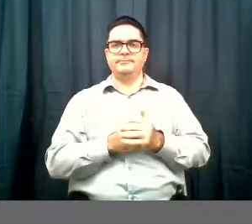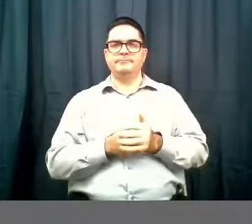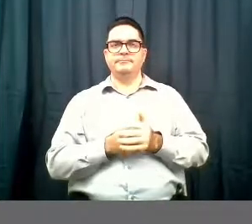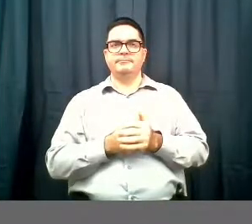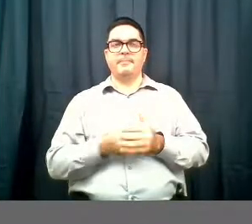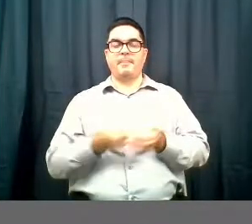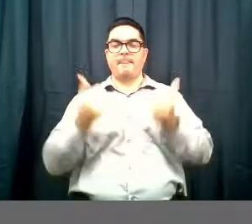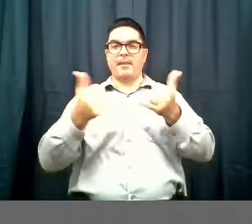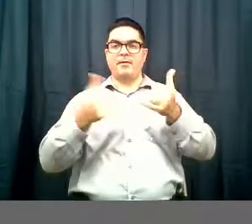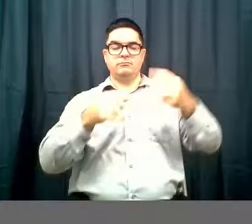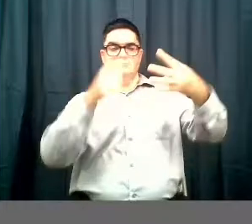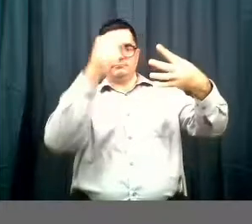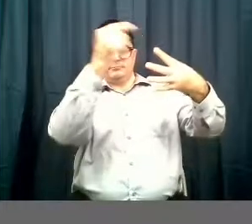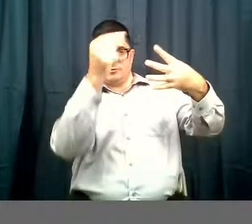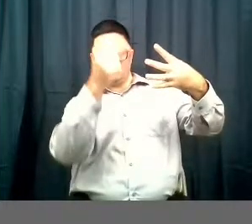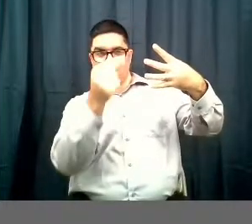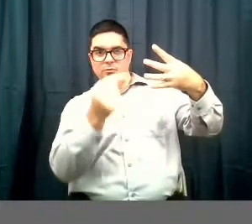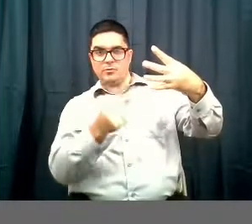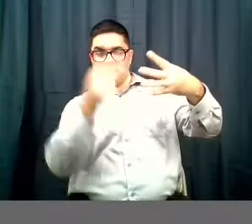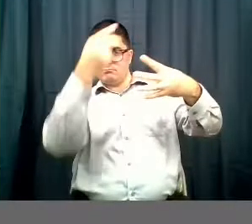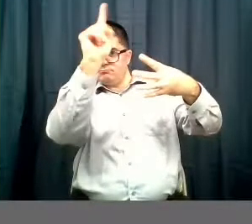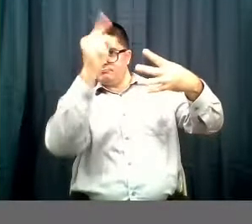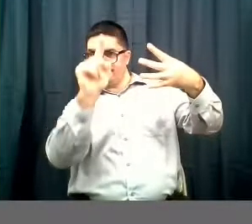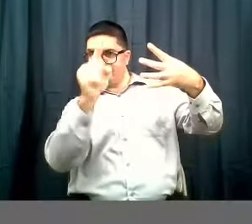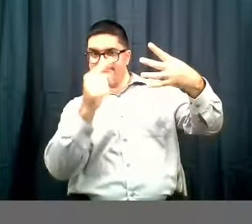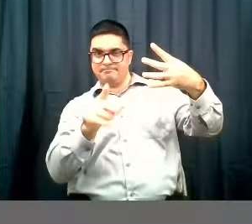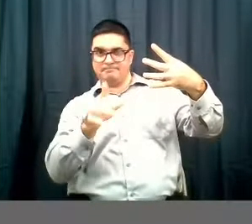of these 4 categories. If you'll turn to the next page.